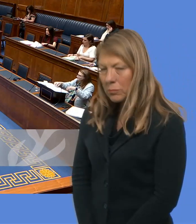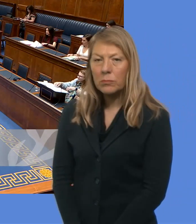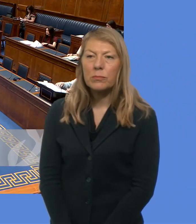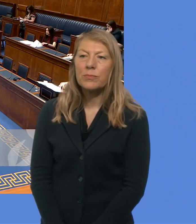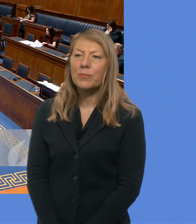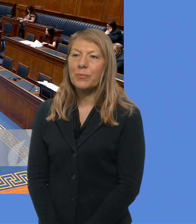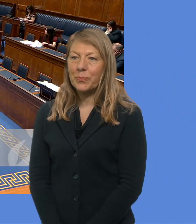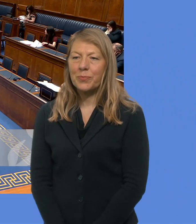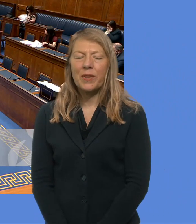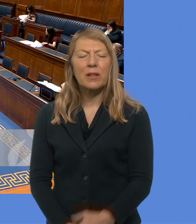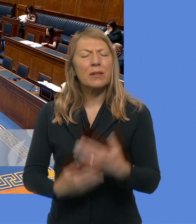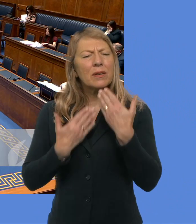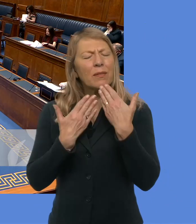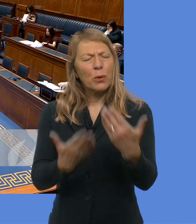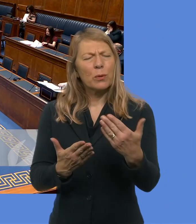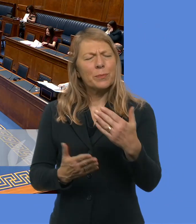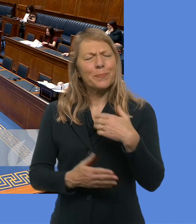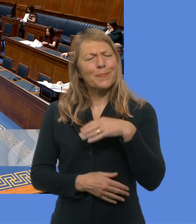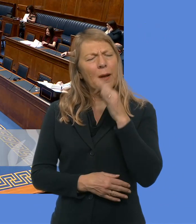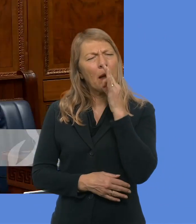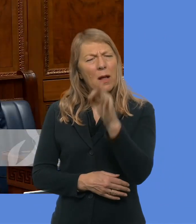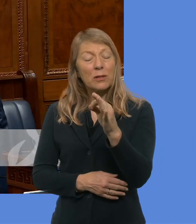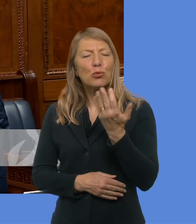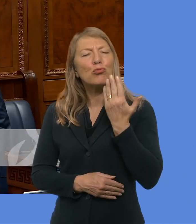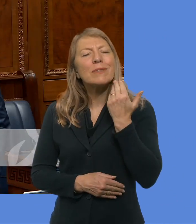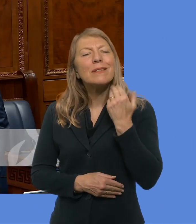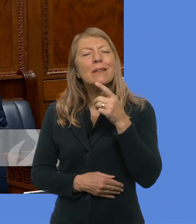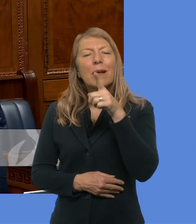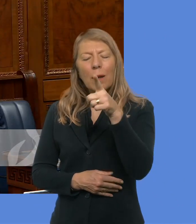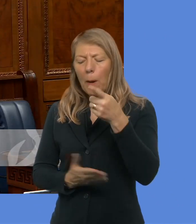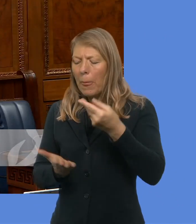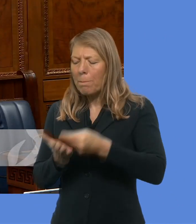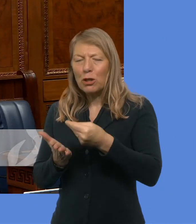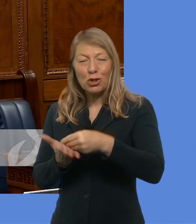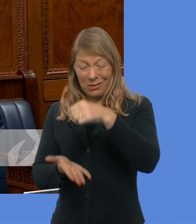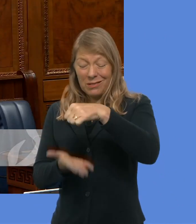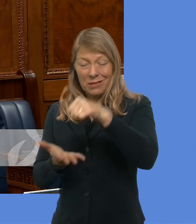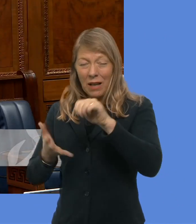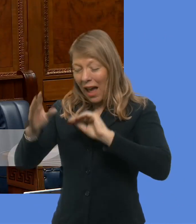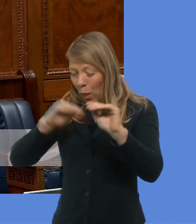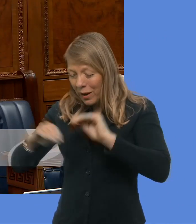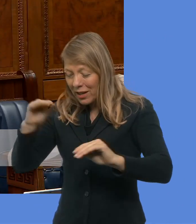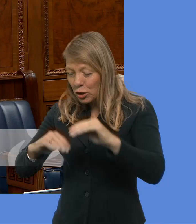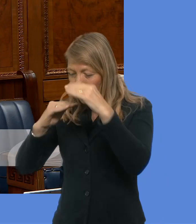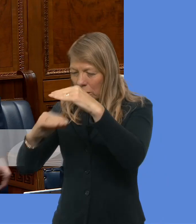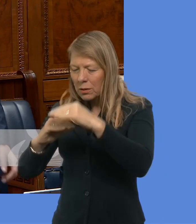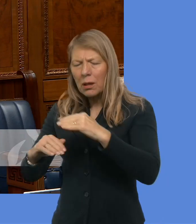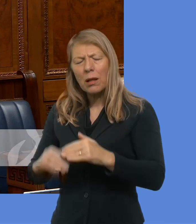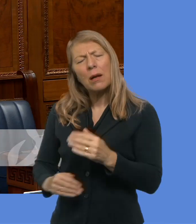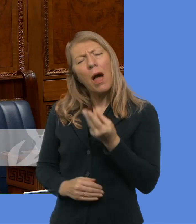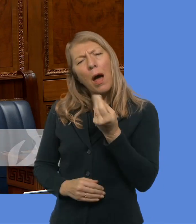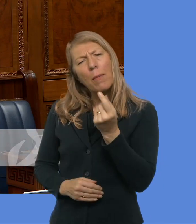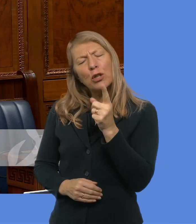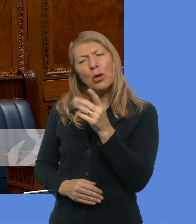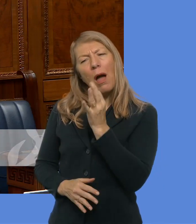the Minister, in the recent budget allocations, how much was bid for and how much was allocated for the